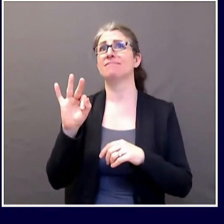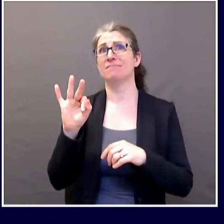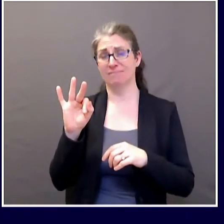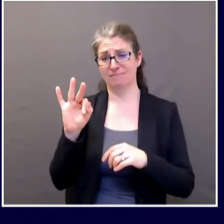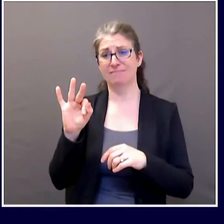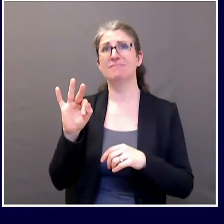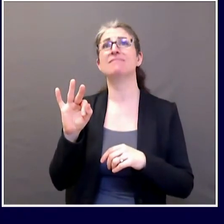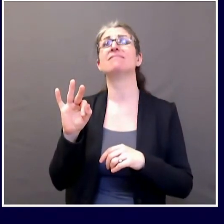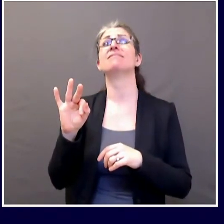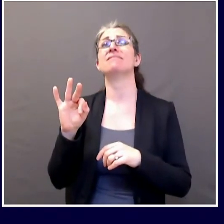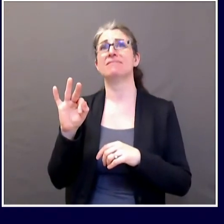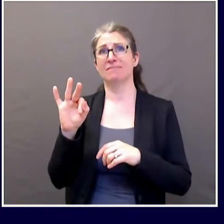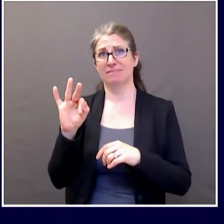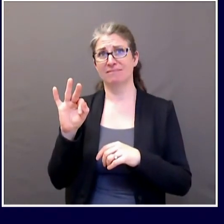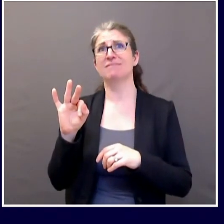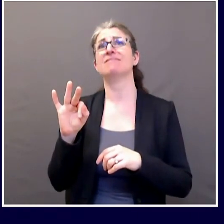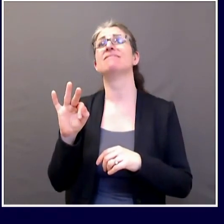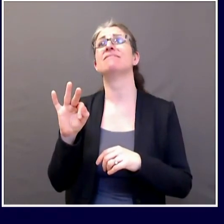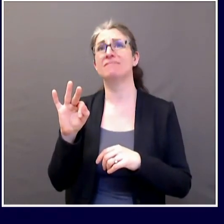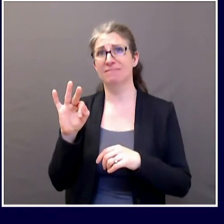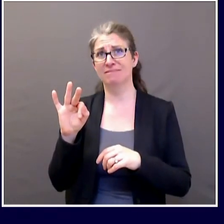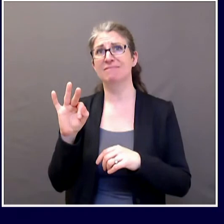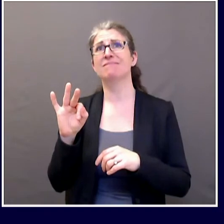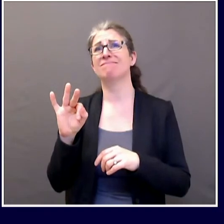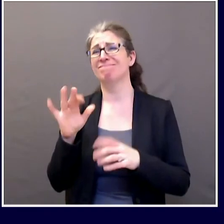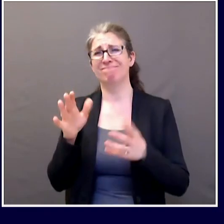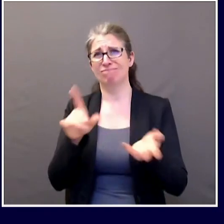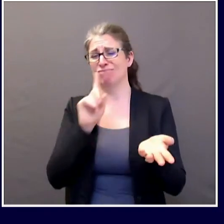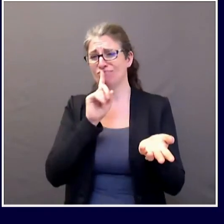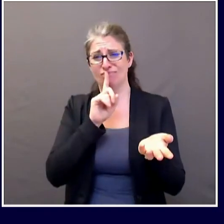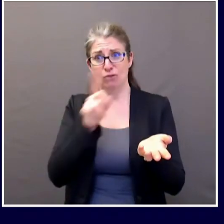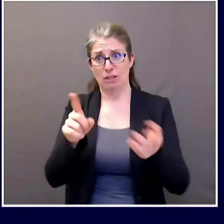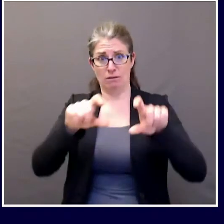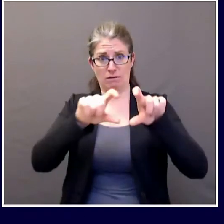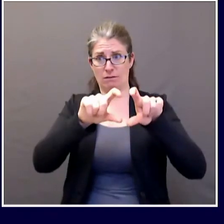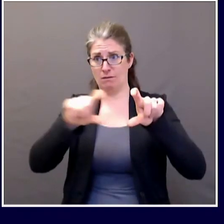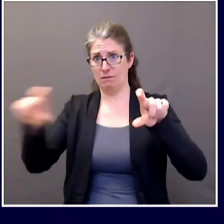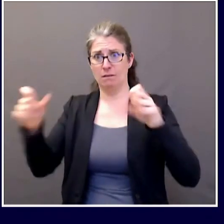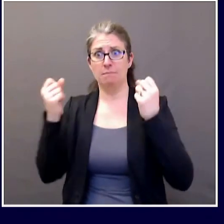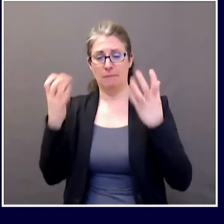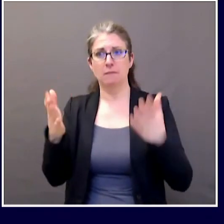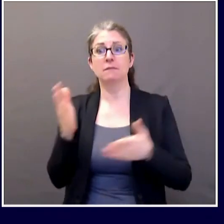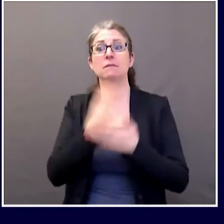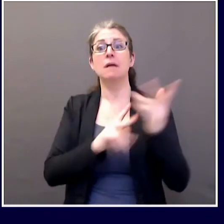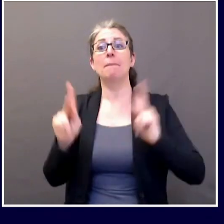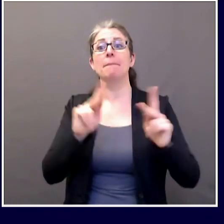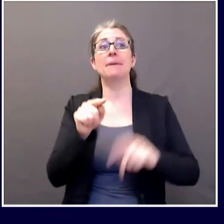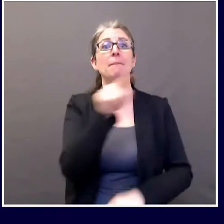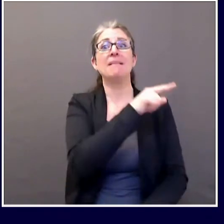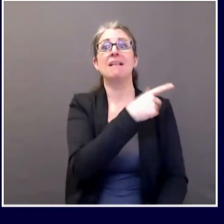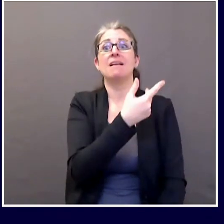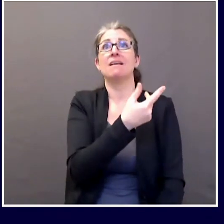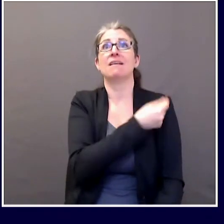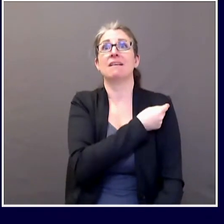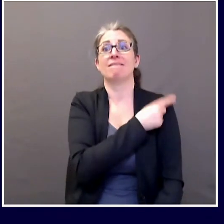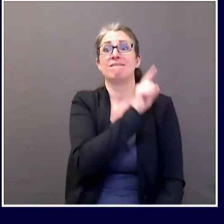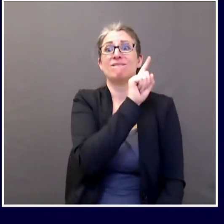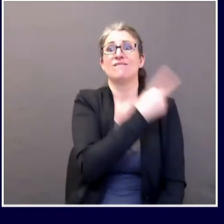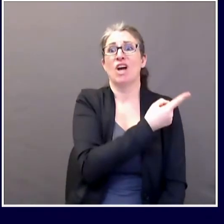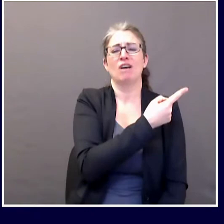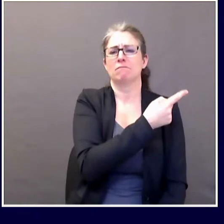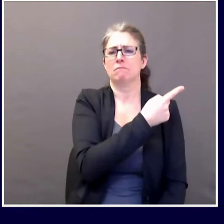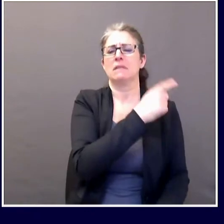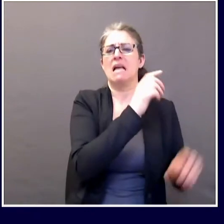is still a couple of hours away on the UPS or FedEx truck, it's okay to use first doses because they are completely